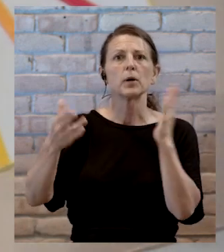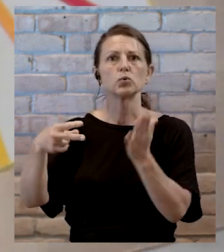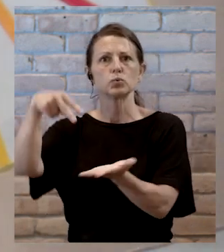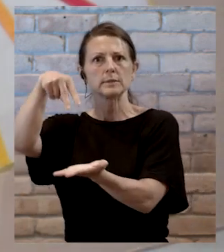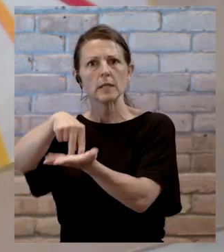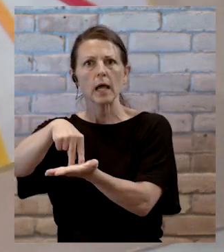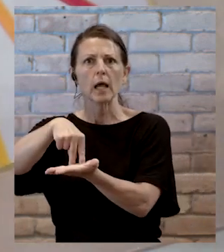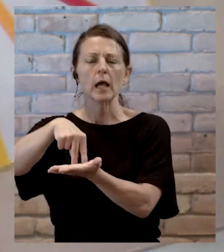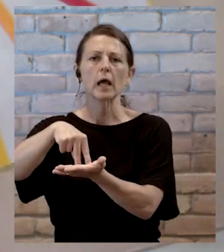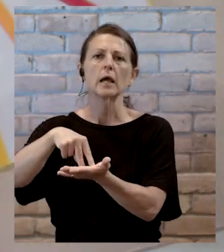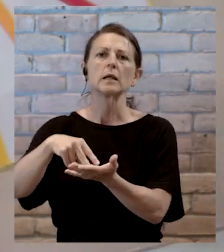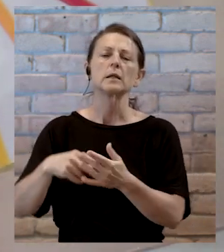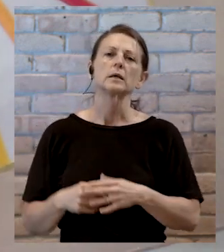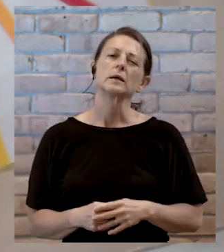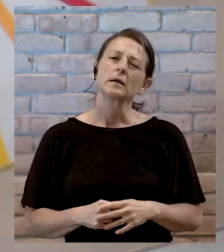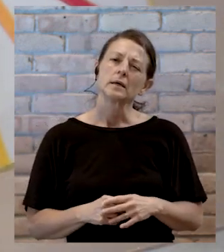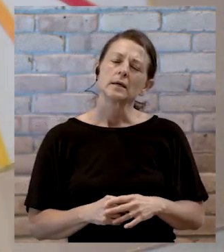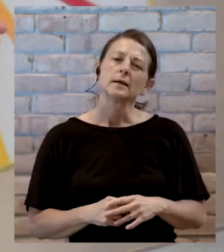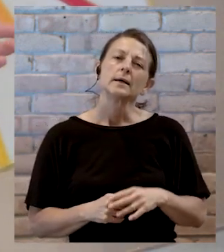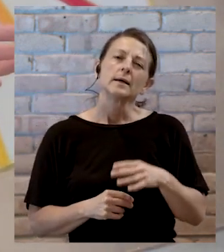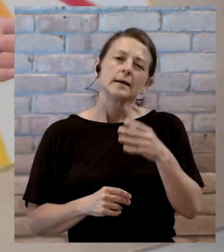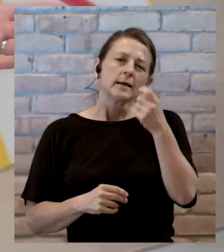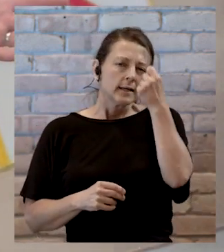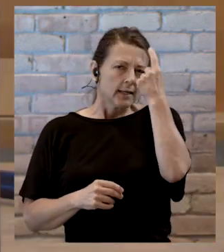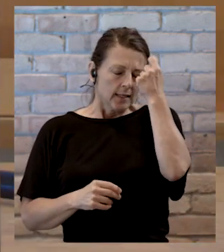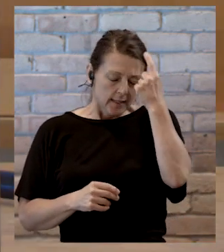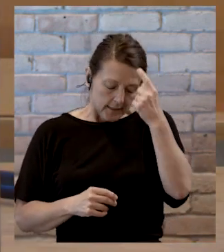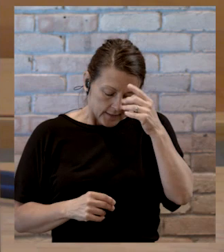standing. Because here's the deal.